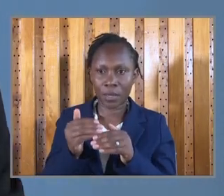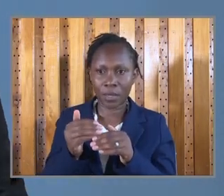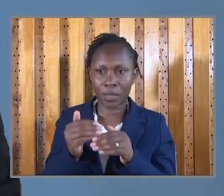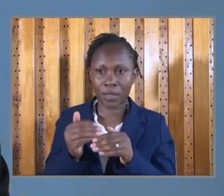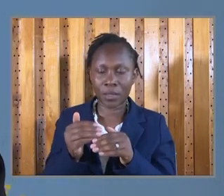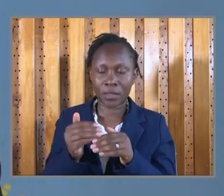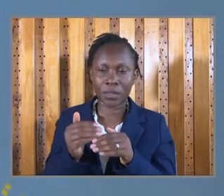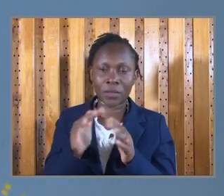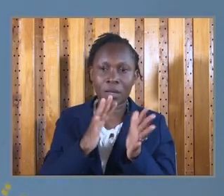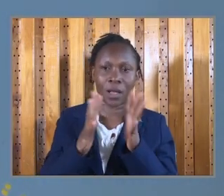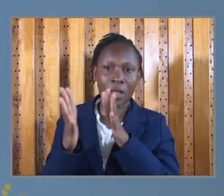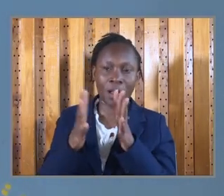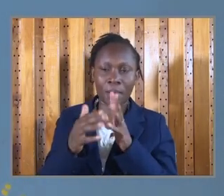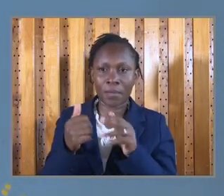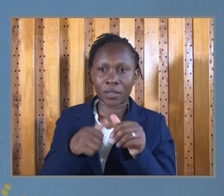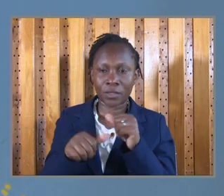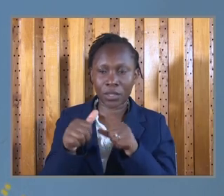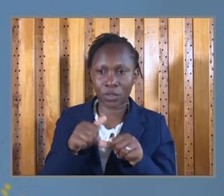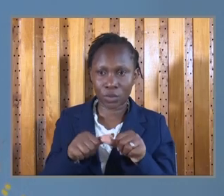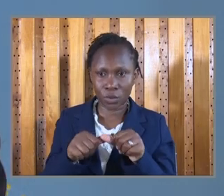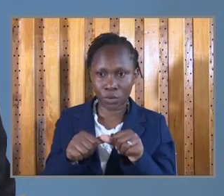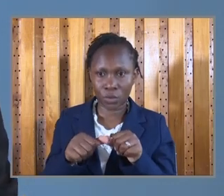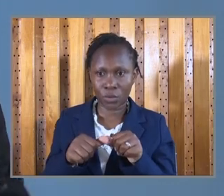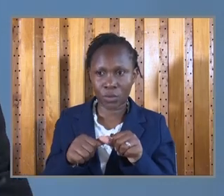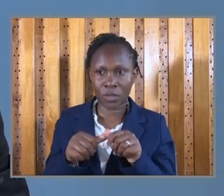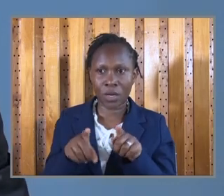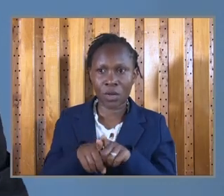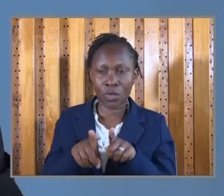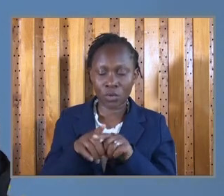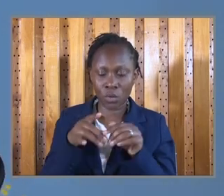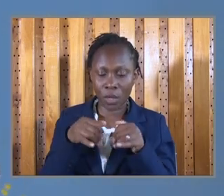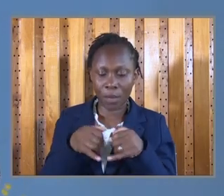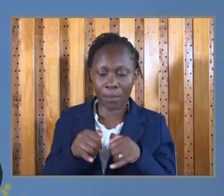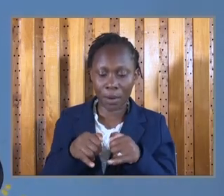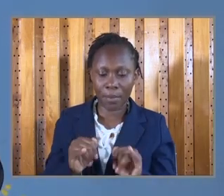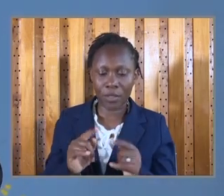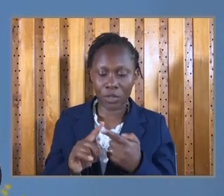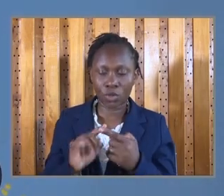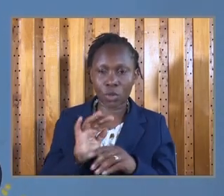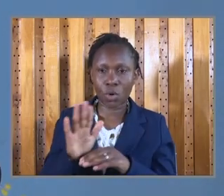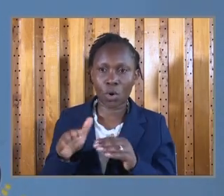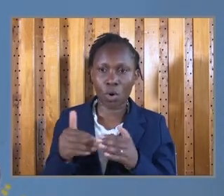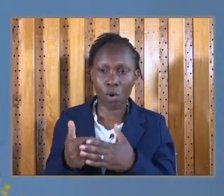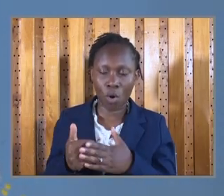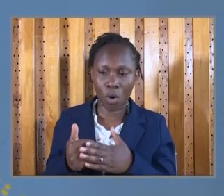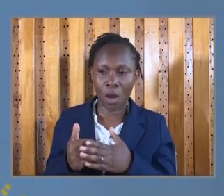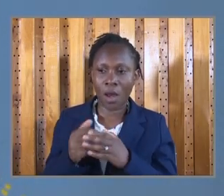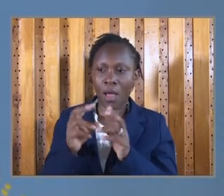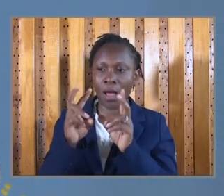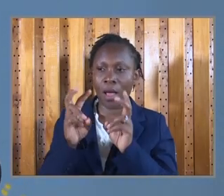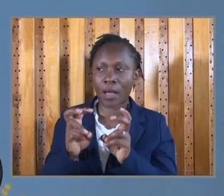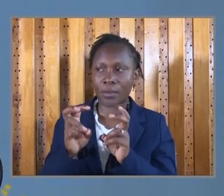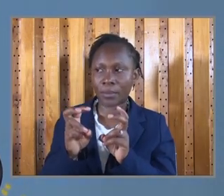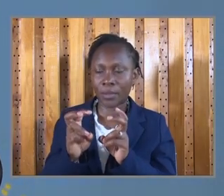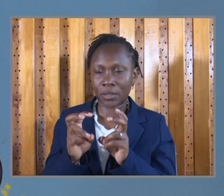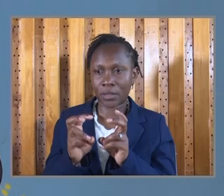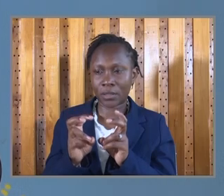climate action, and implementation across all aspects of the climate agenda.